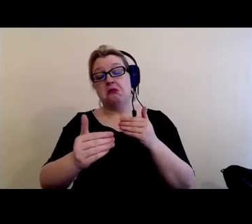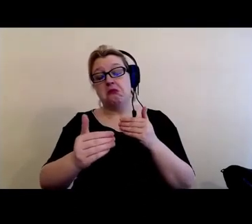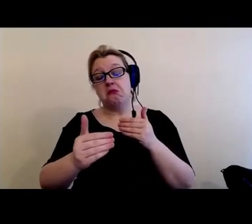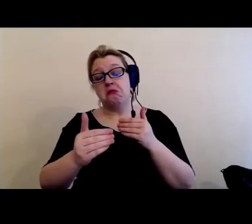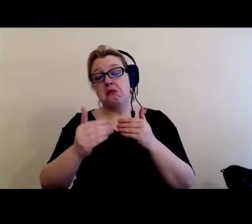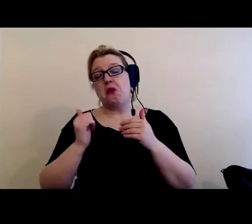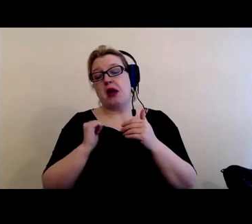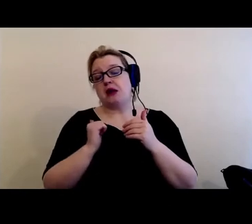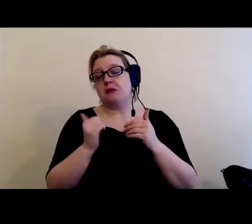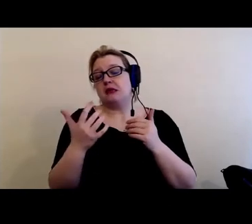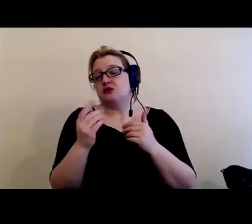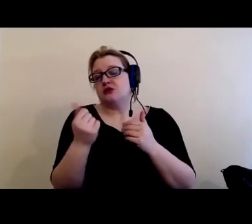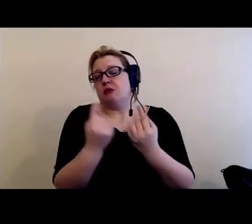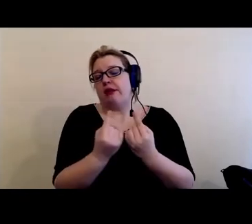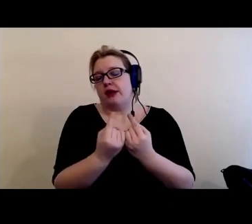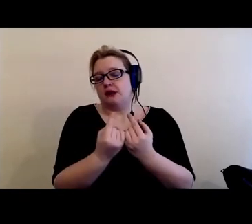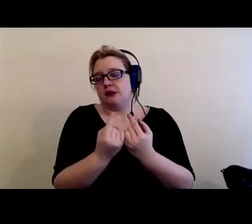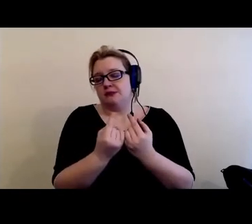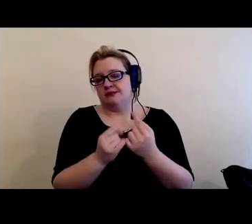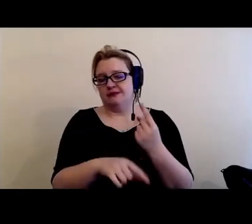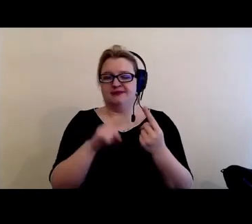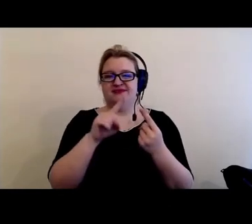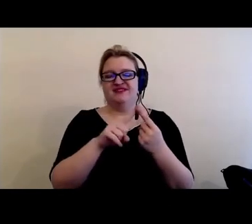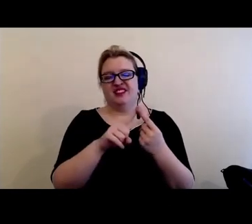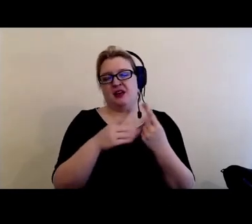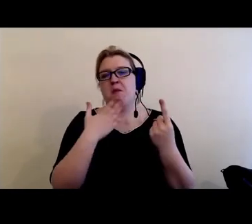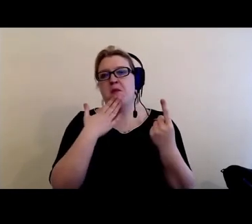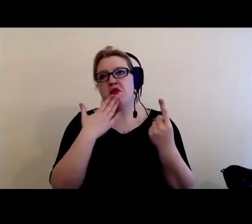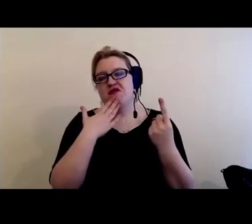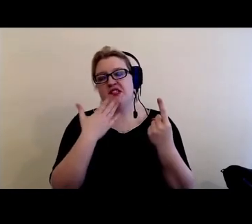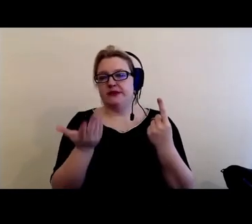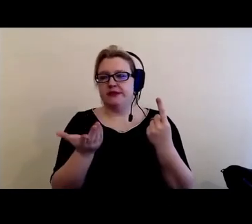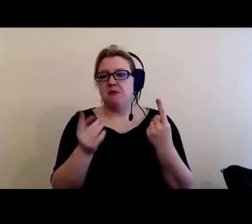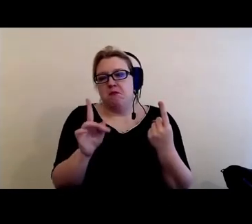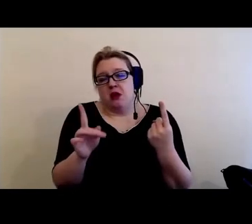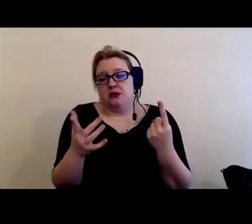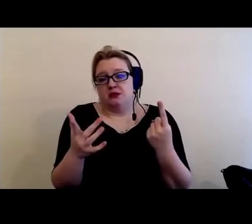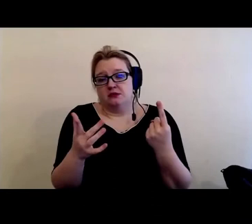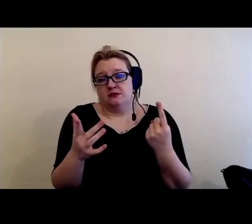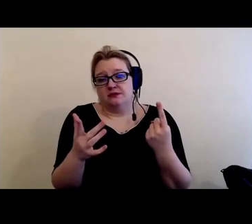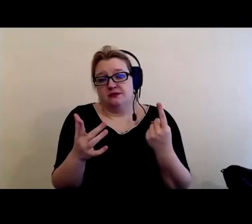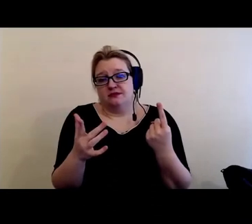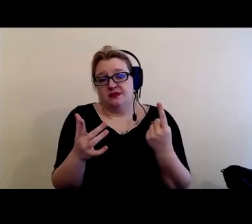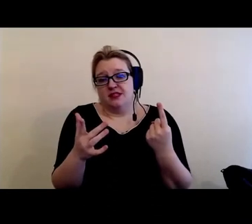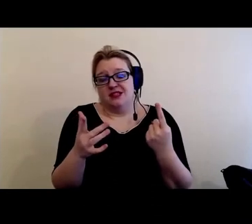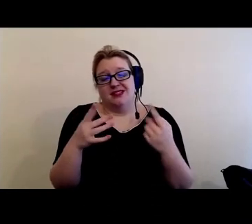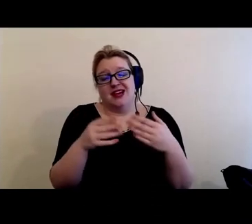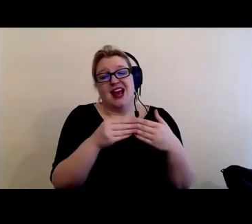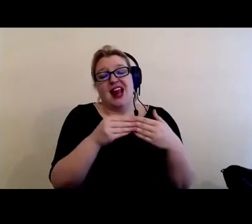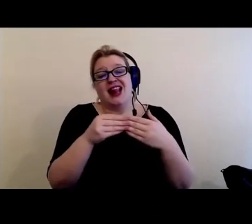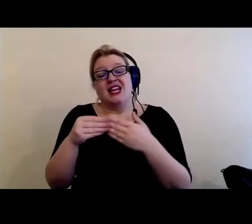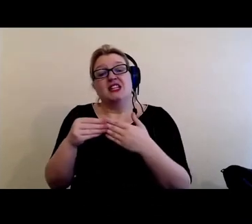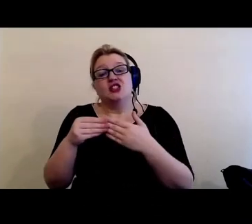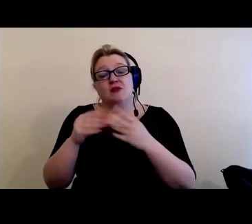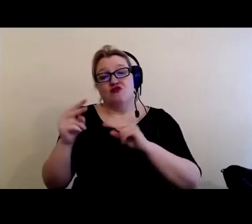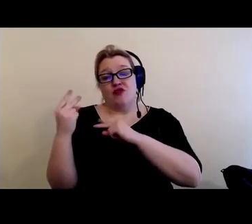is, you know, it may sound pretty boring and abstruse, but yet another leadership review of how technology is